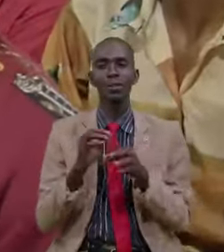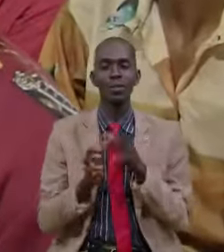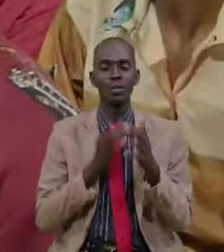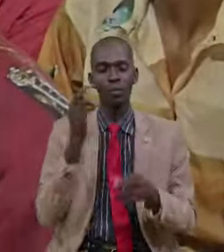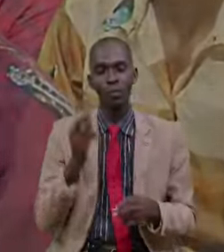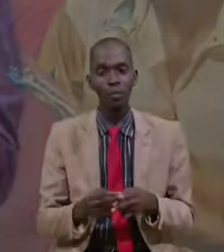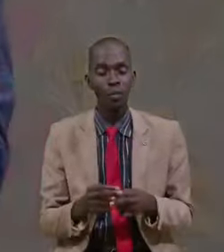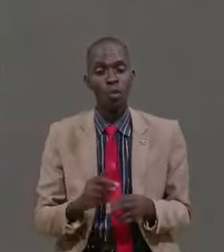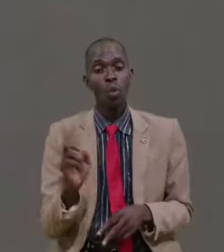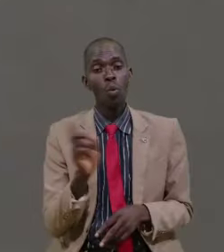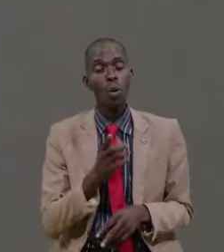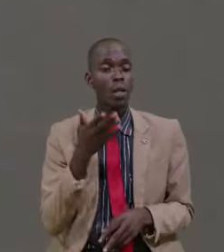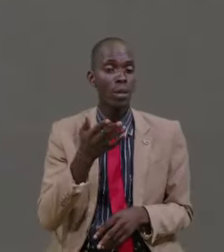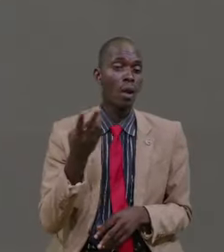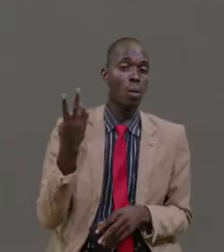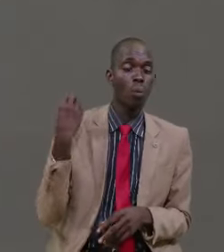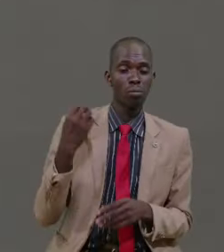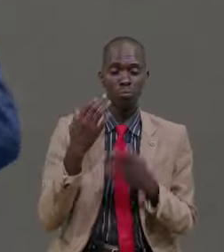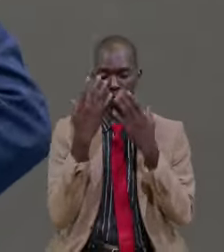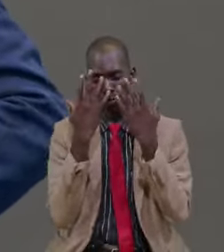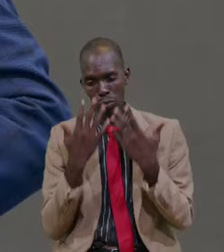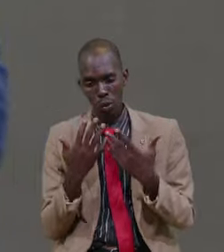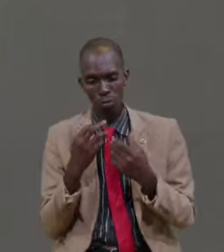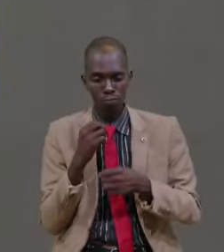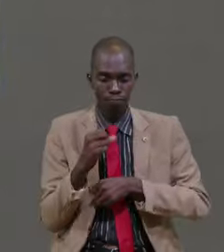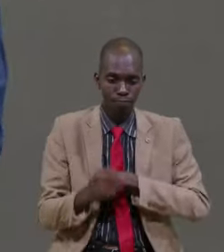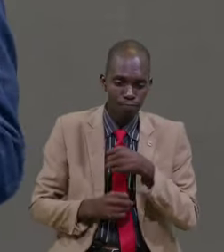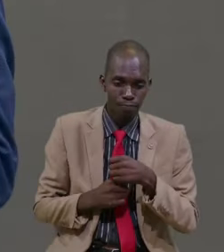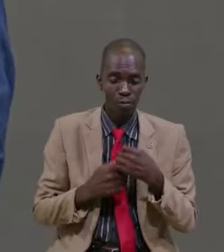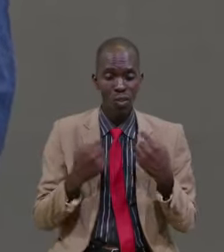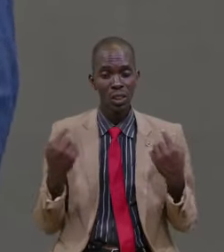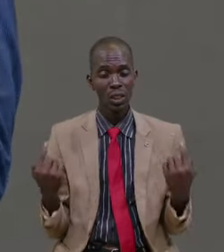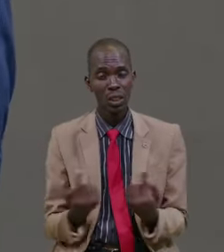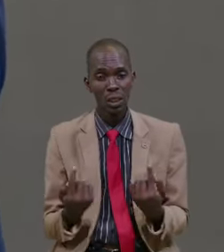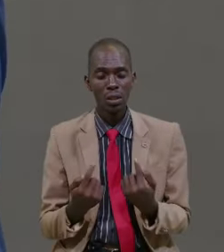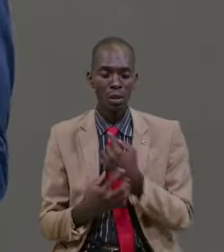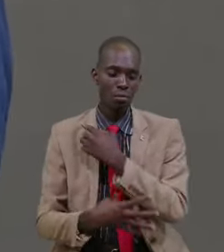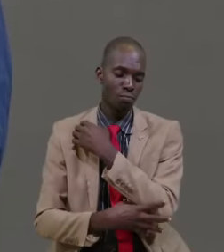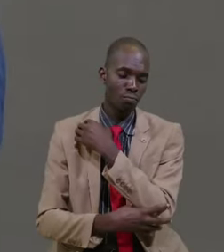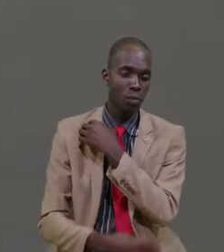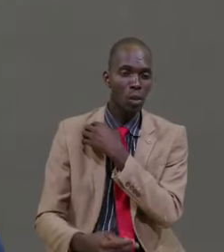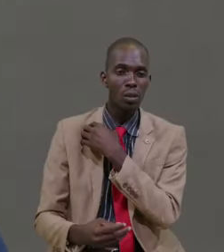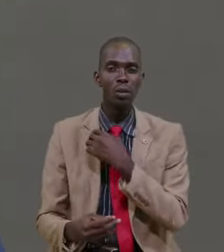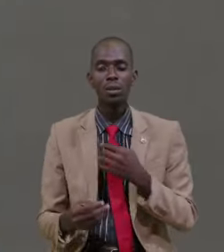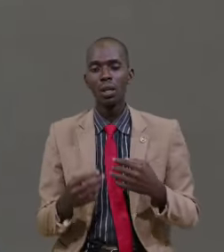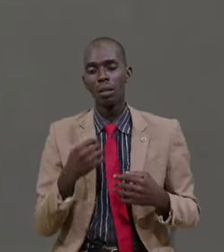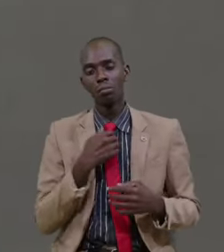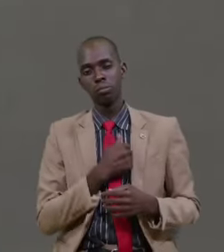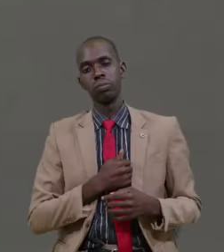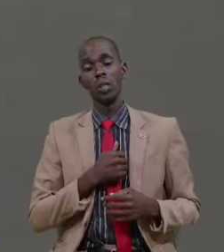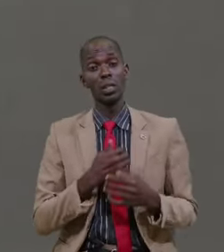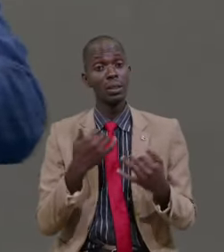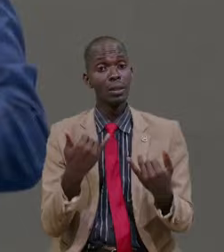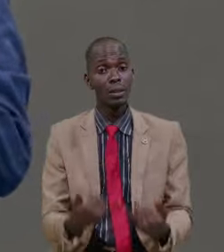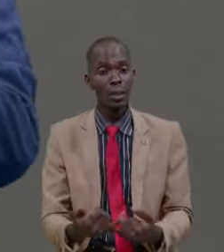sorrow, where there was suffering, where there was sin, where there was poverty, where there was regret, now,